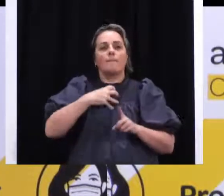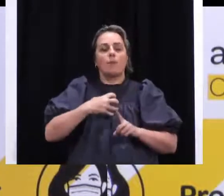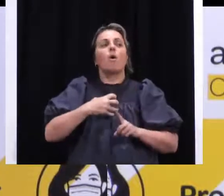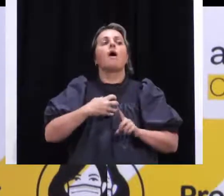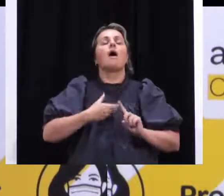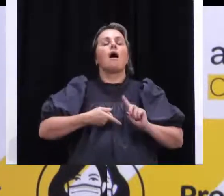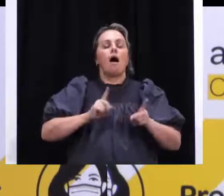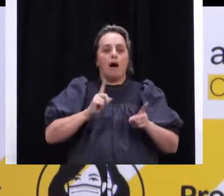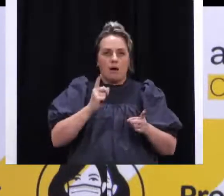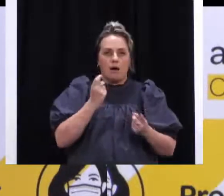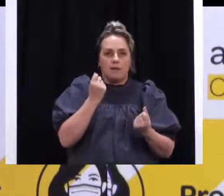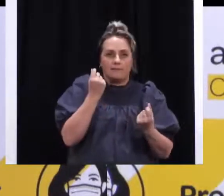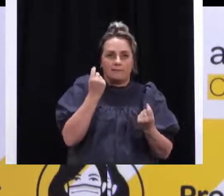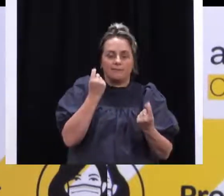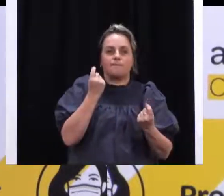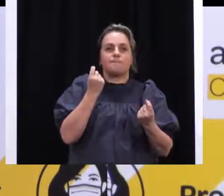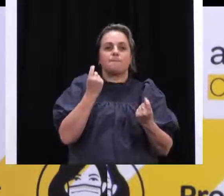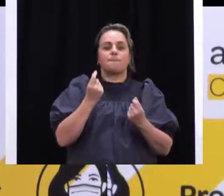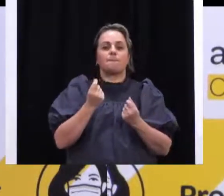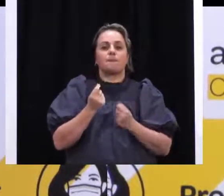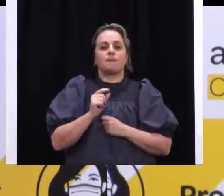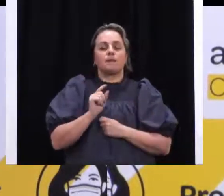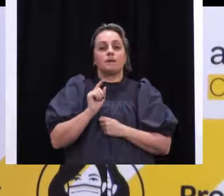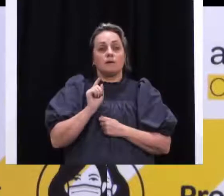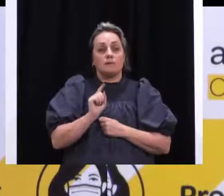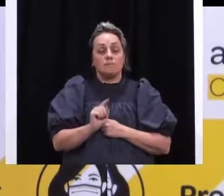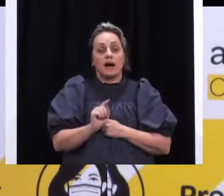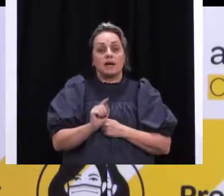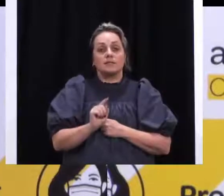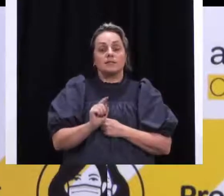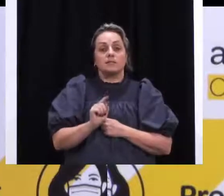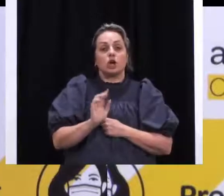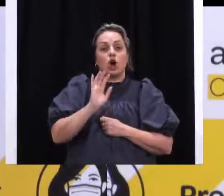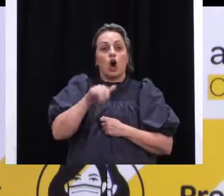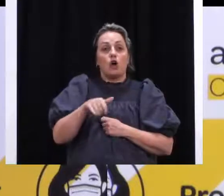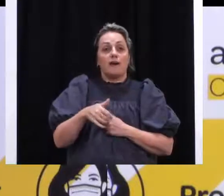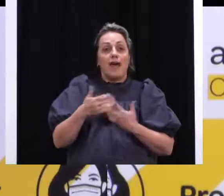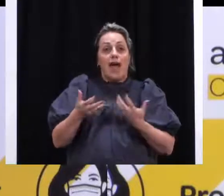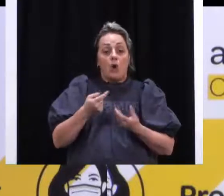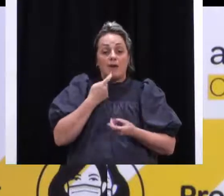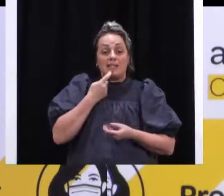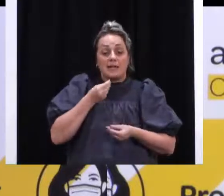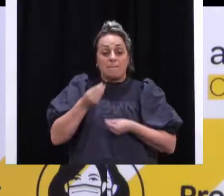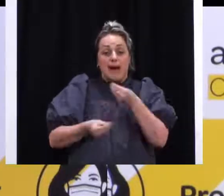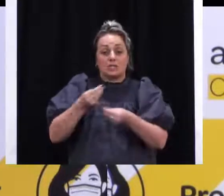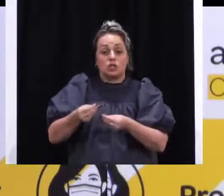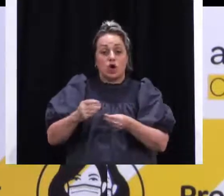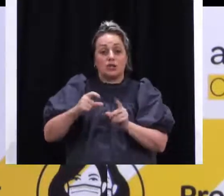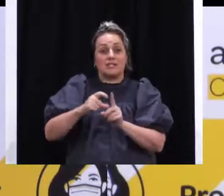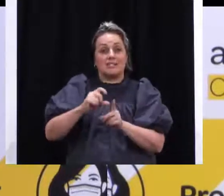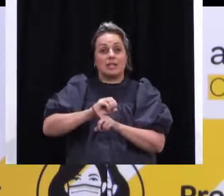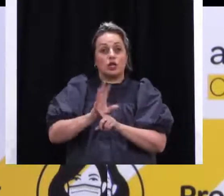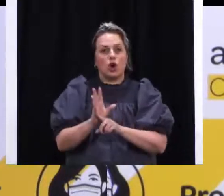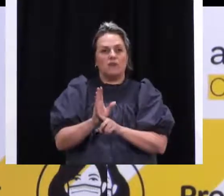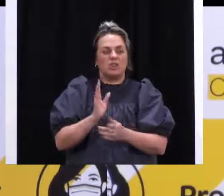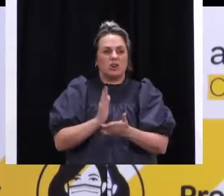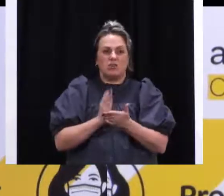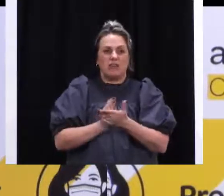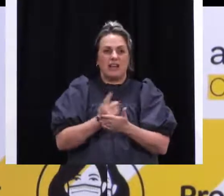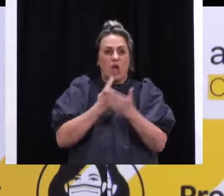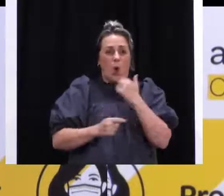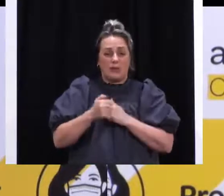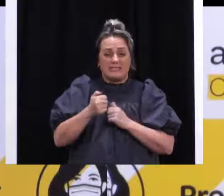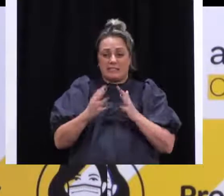the scientific advice on what Delta means in terms of transmissibility and so on has really only started to become apparent in the last